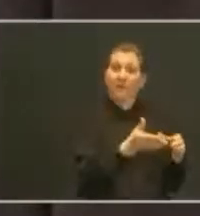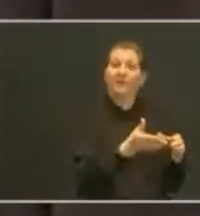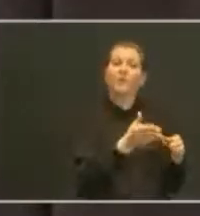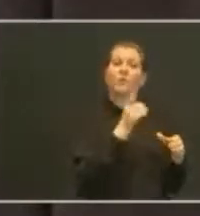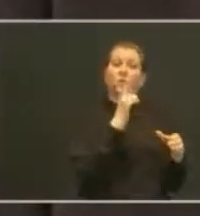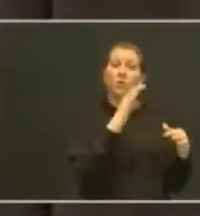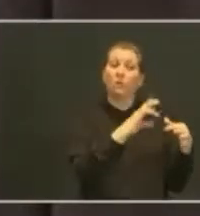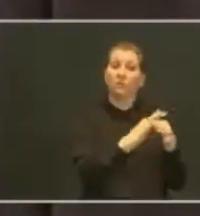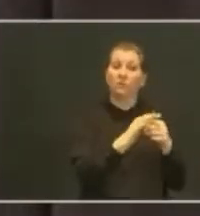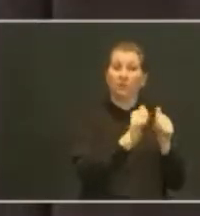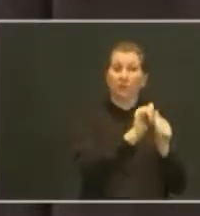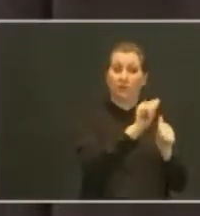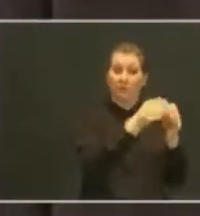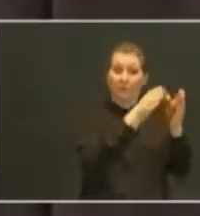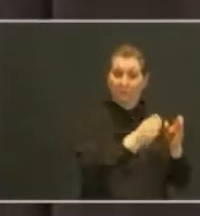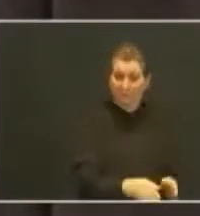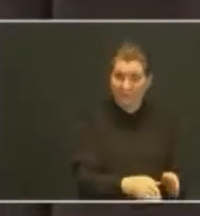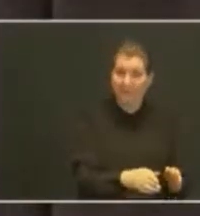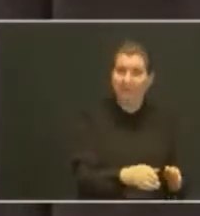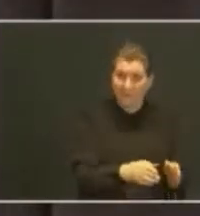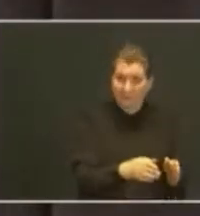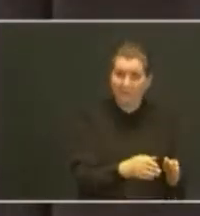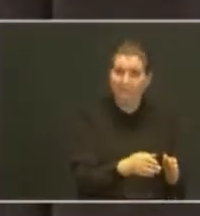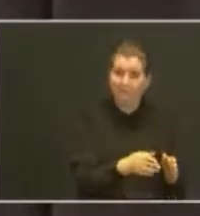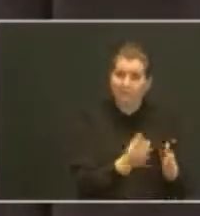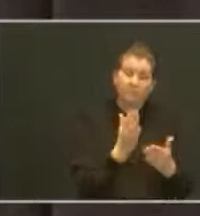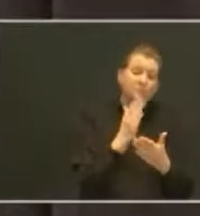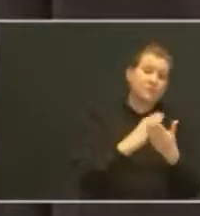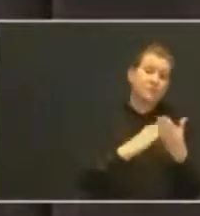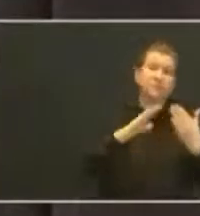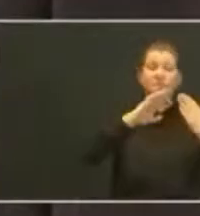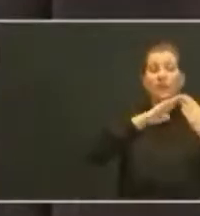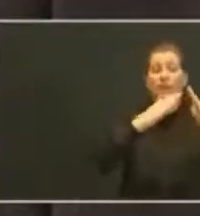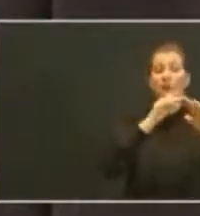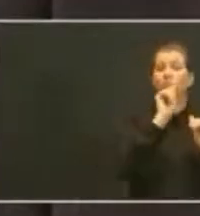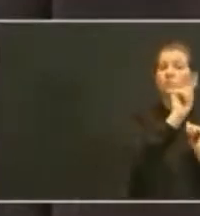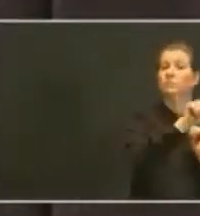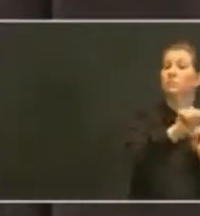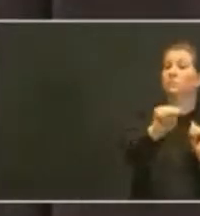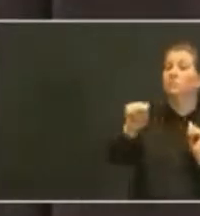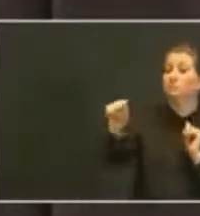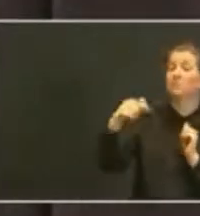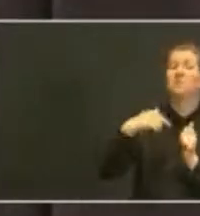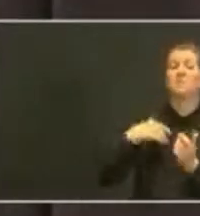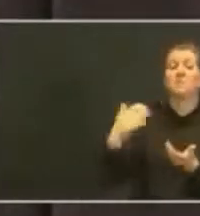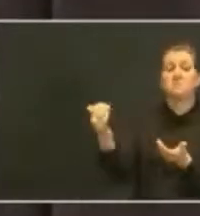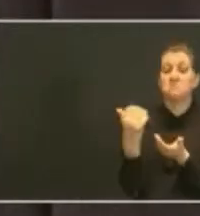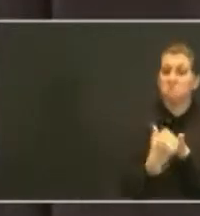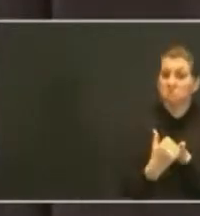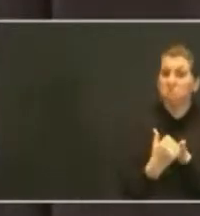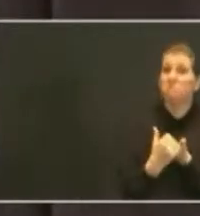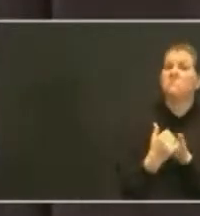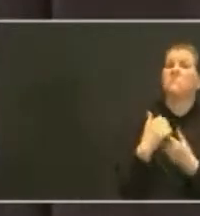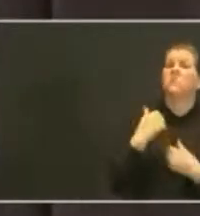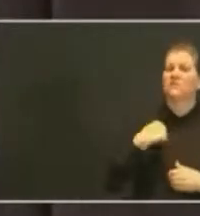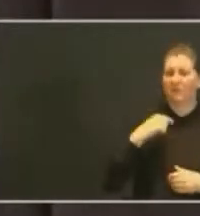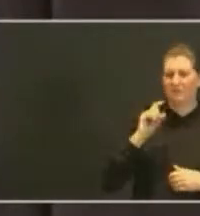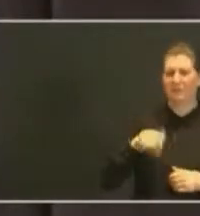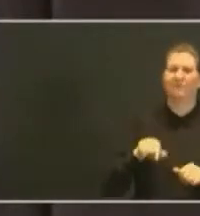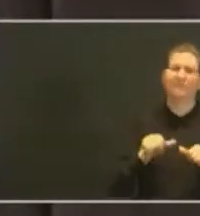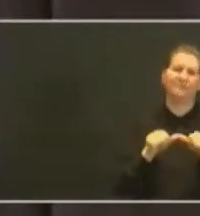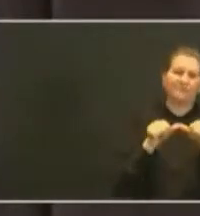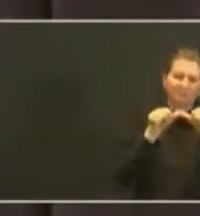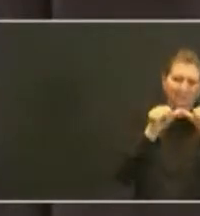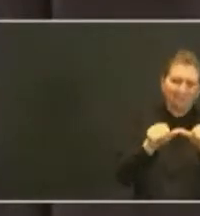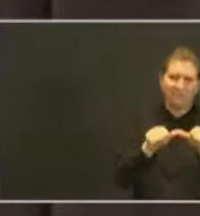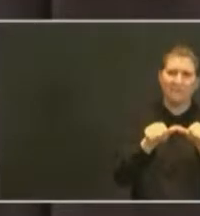We've also worked with our municipalities, given the availability there. We need to continue to advance on